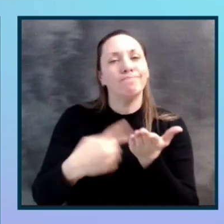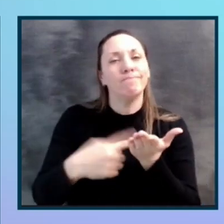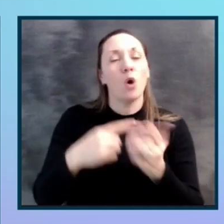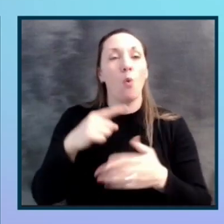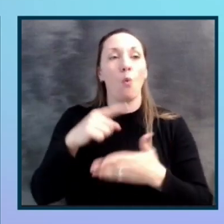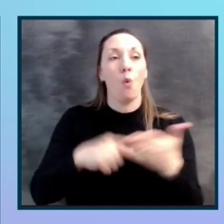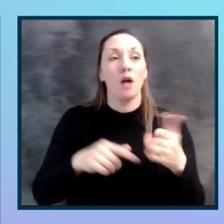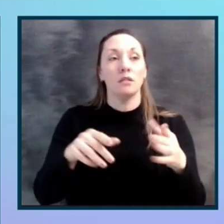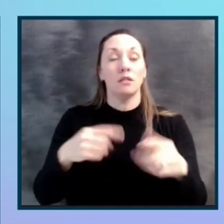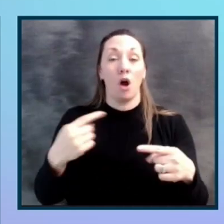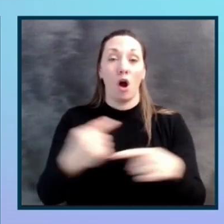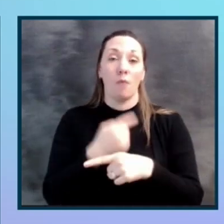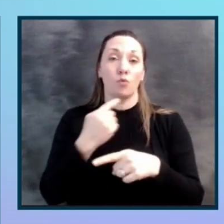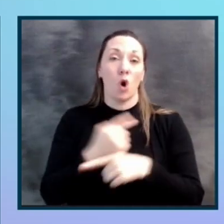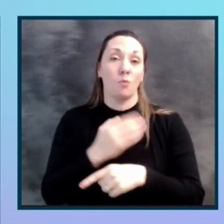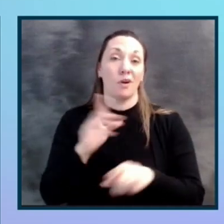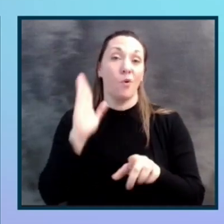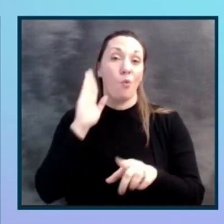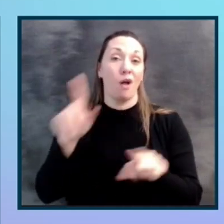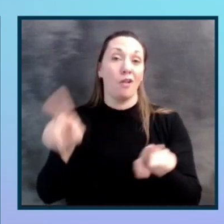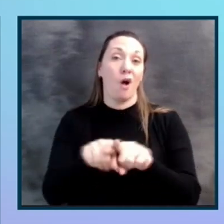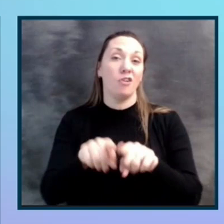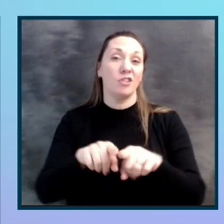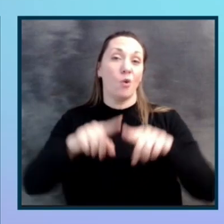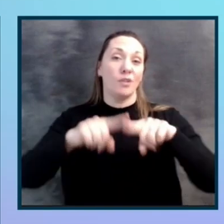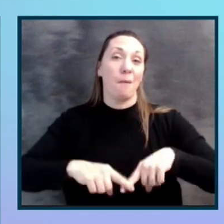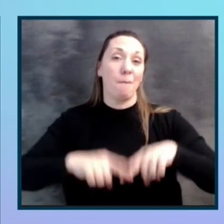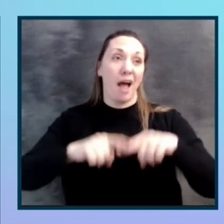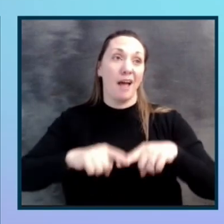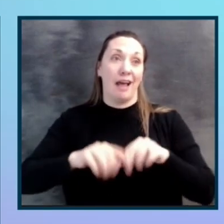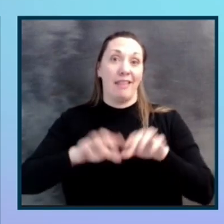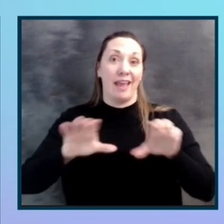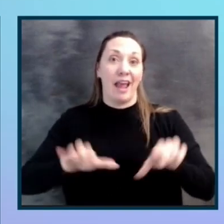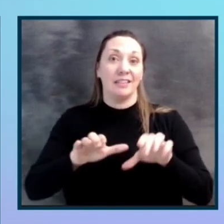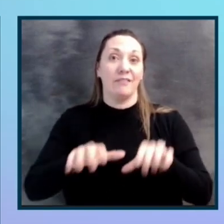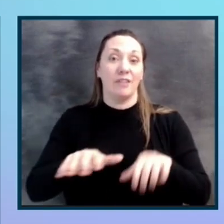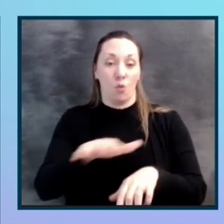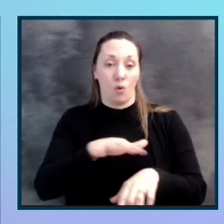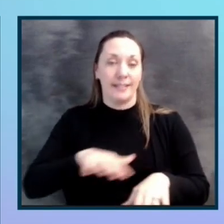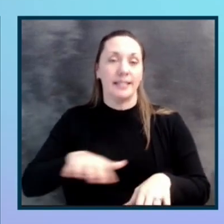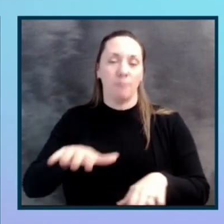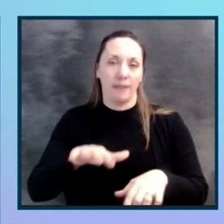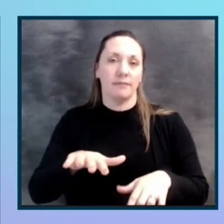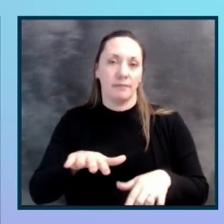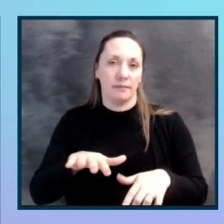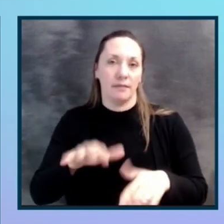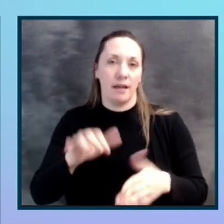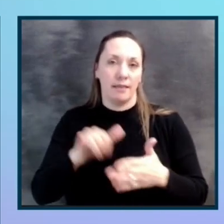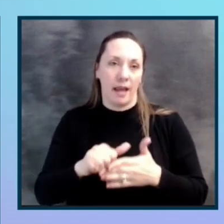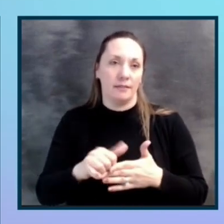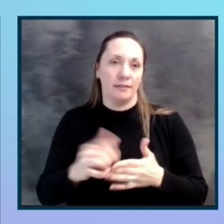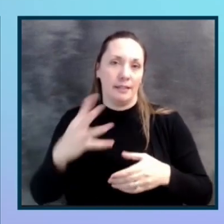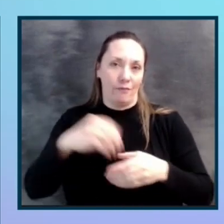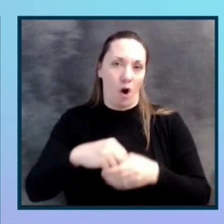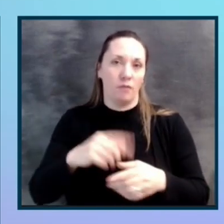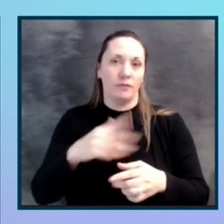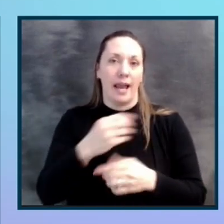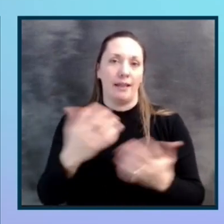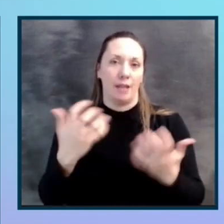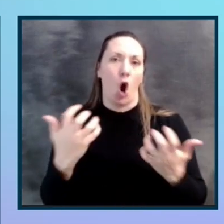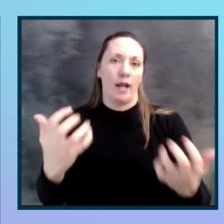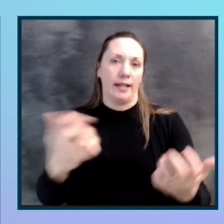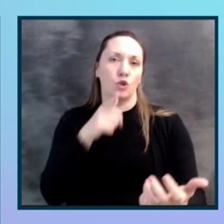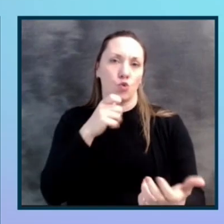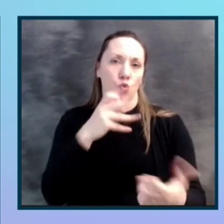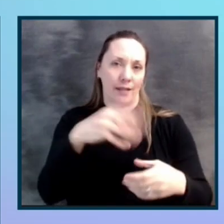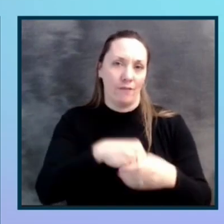also depend on the activity or the space in question and the audience. Yeah, for me,